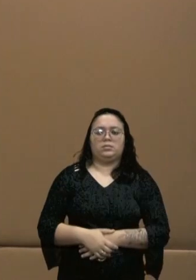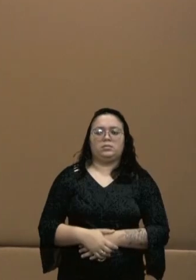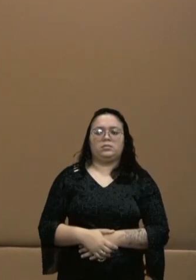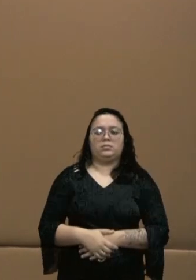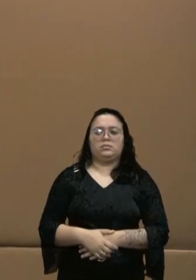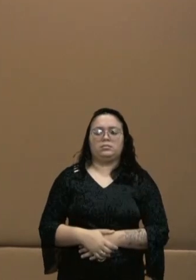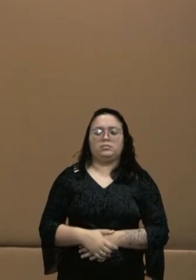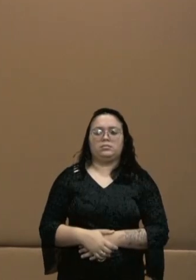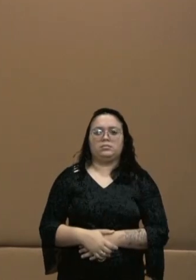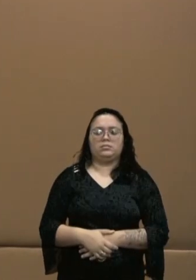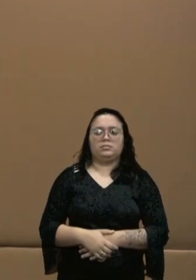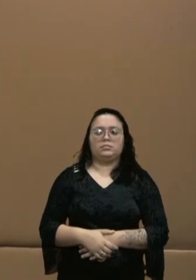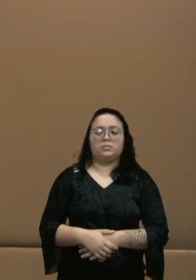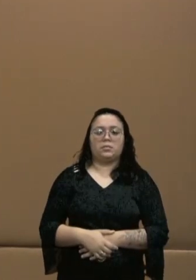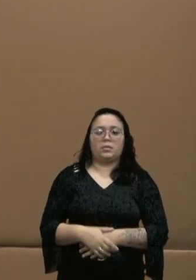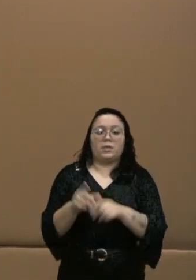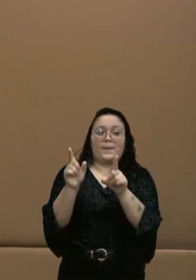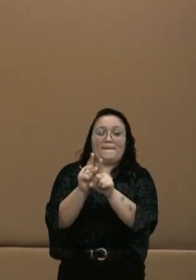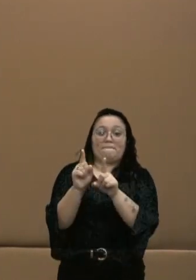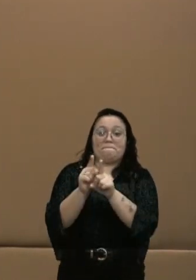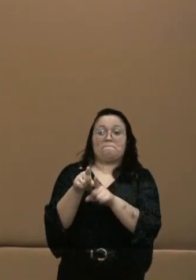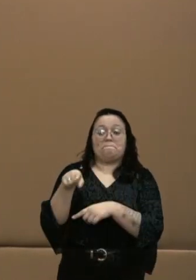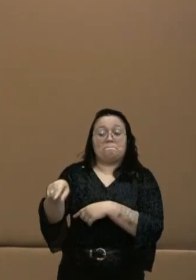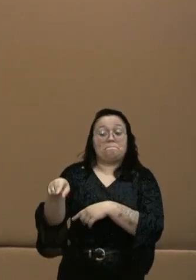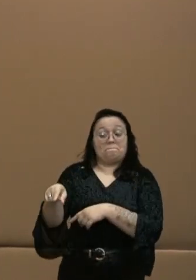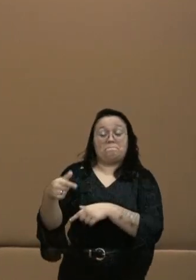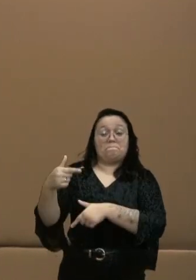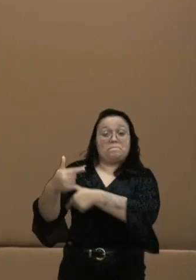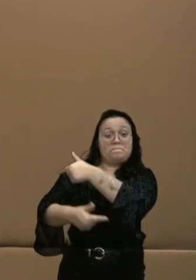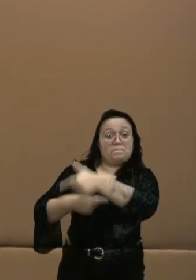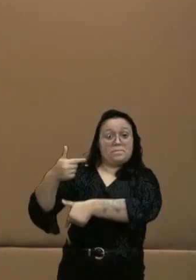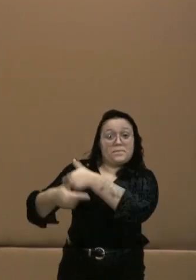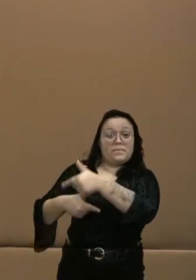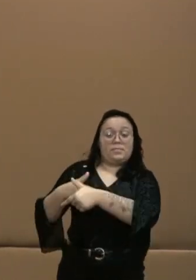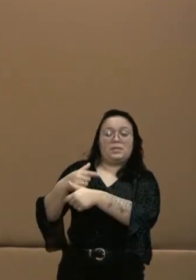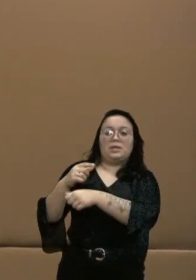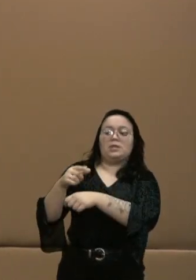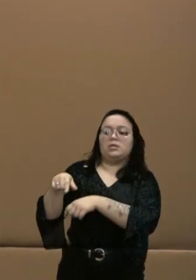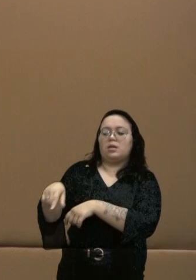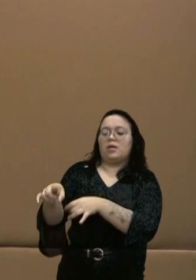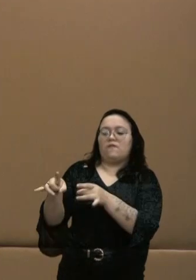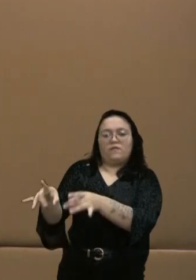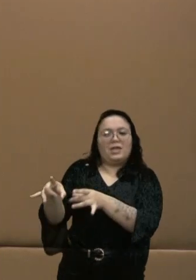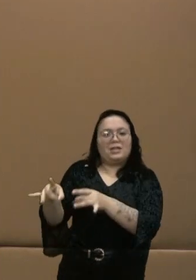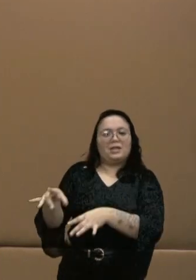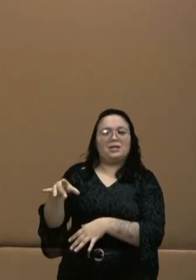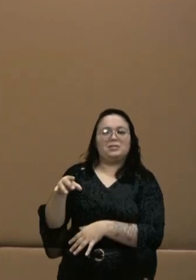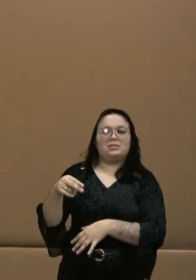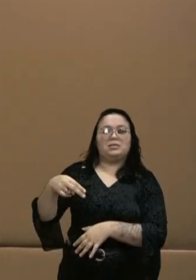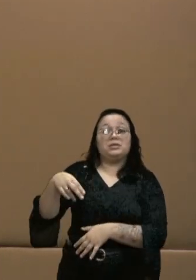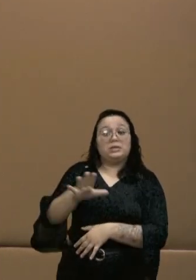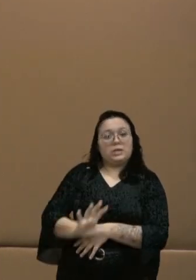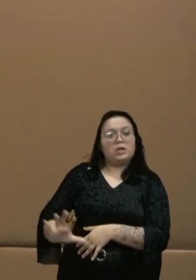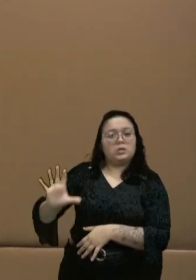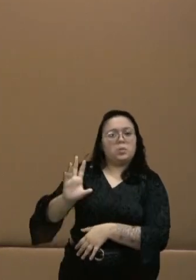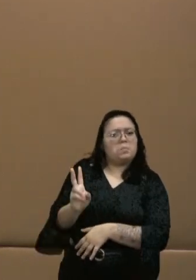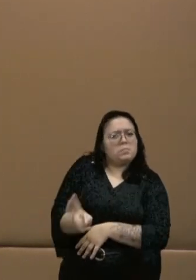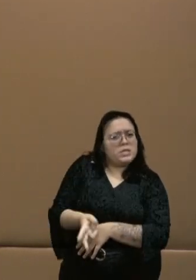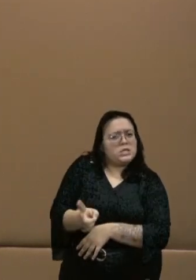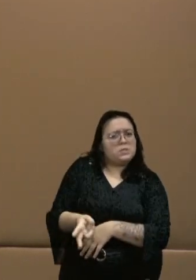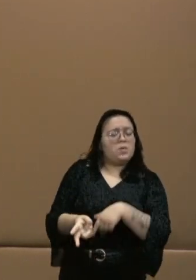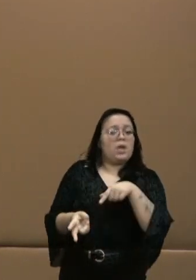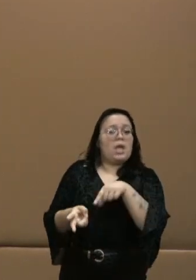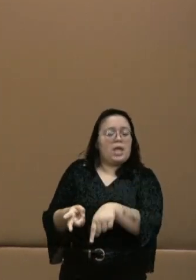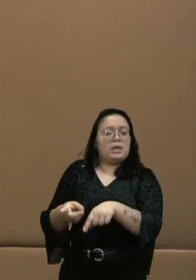with the European market, U.S. market, and the national market, ela consegue ser perhaps can be